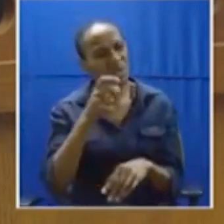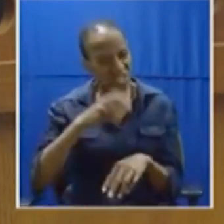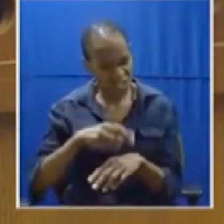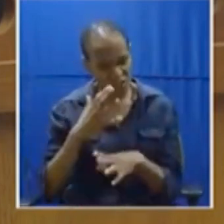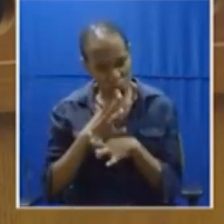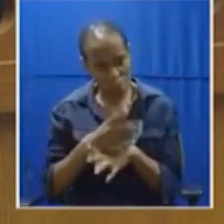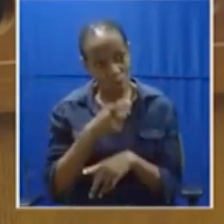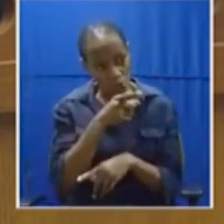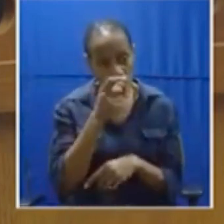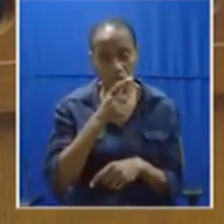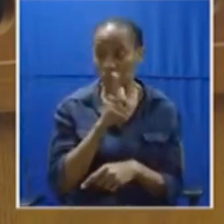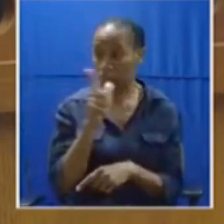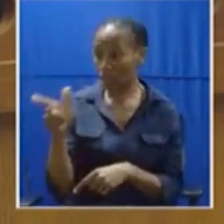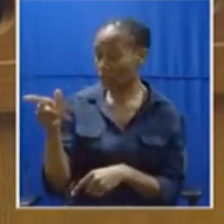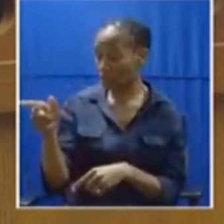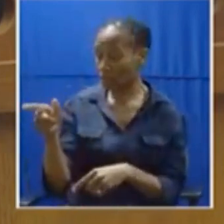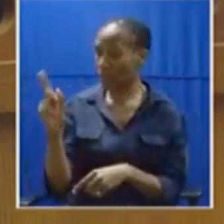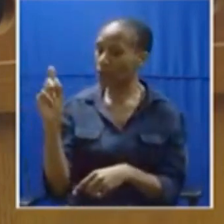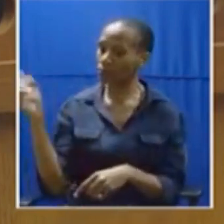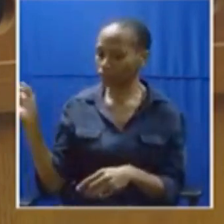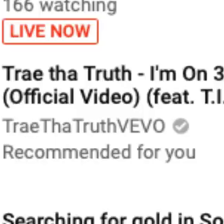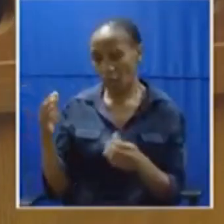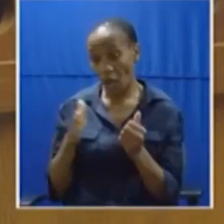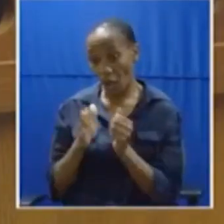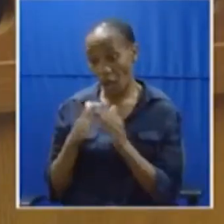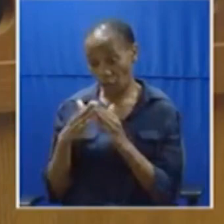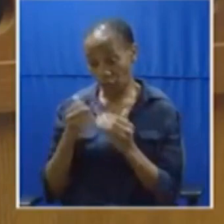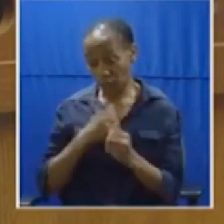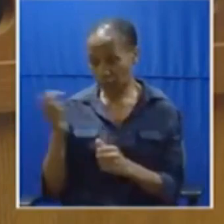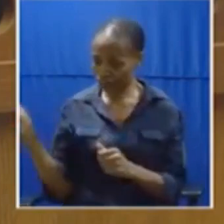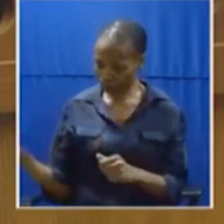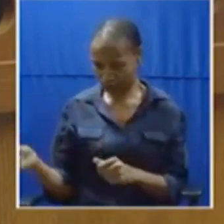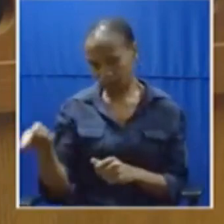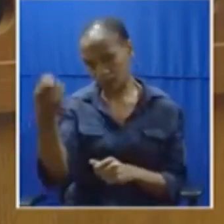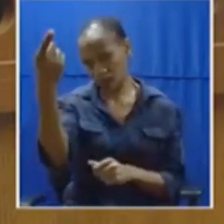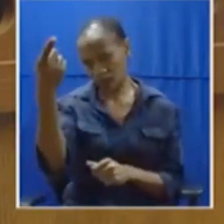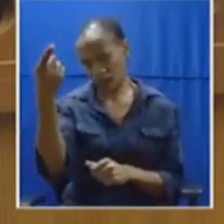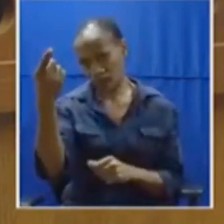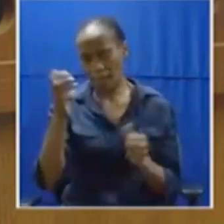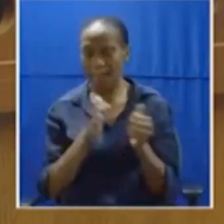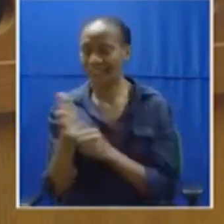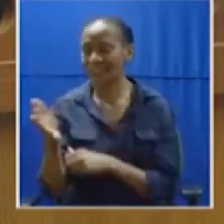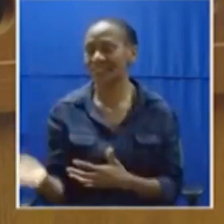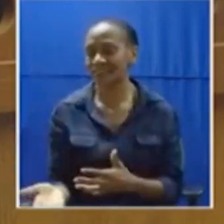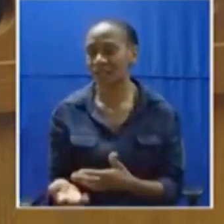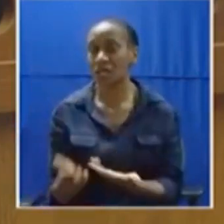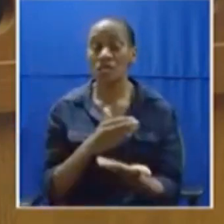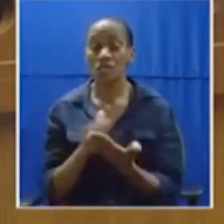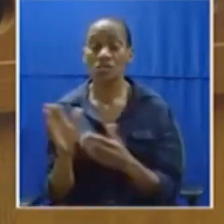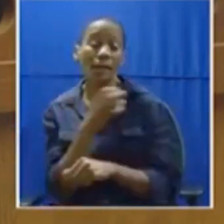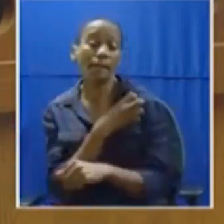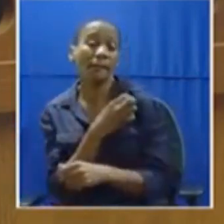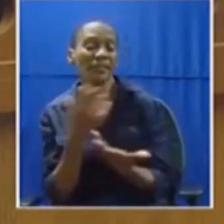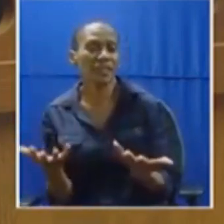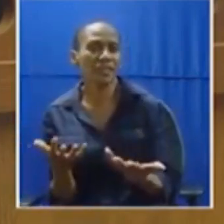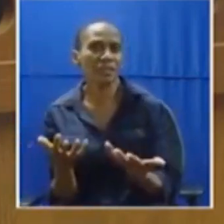to keep walking. In these very benches sit ministers who are accused of